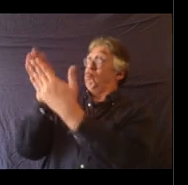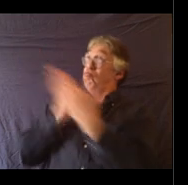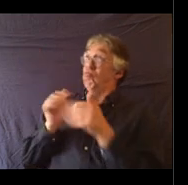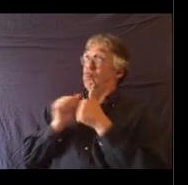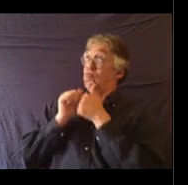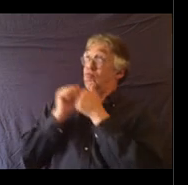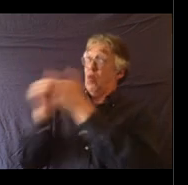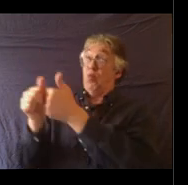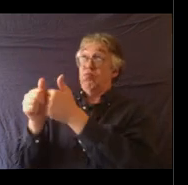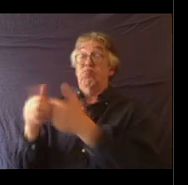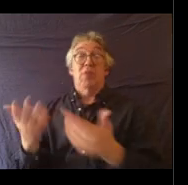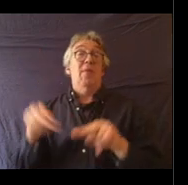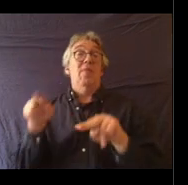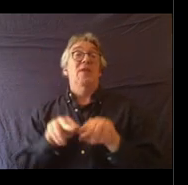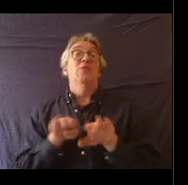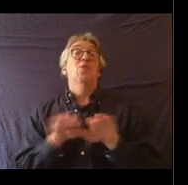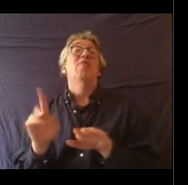different stakeholders,